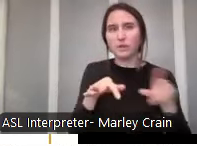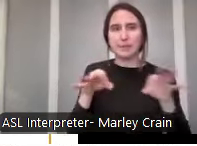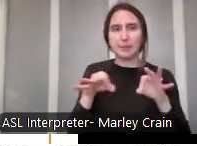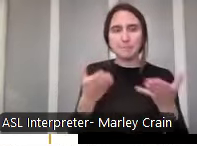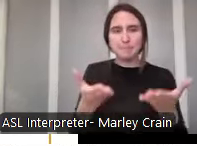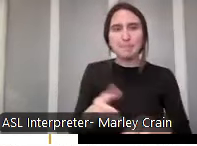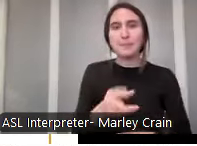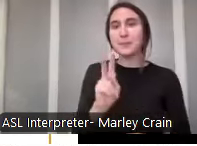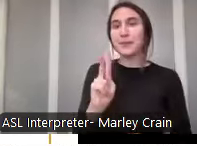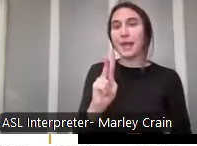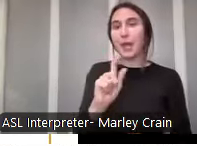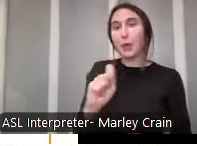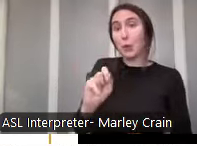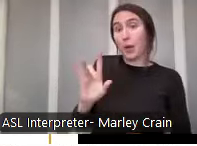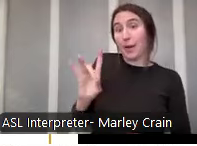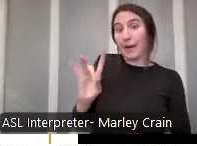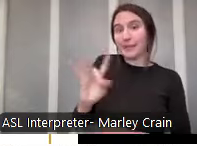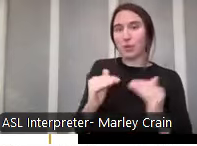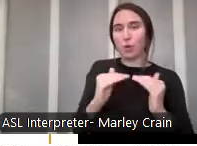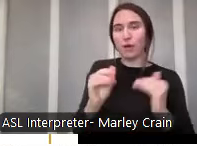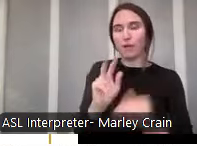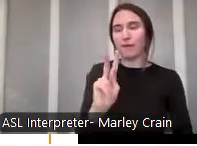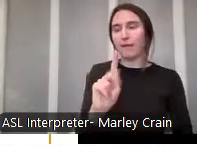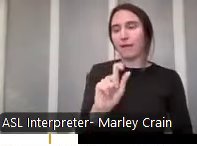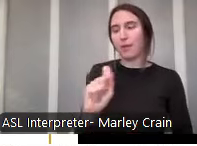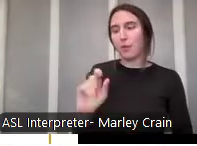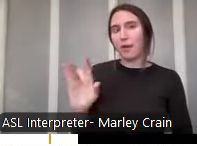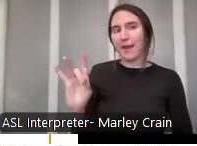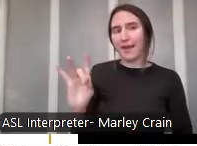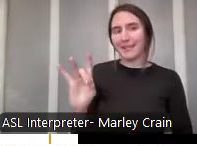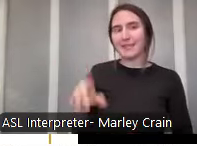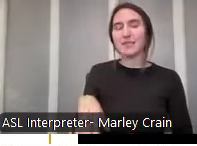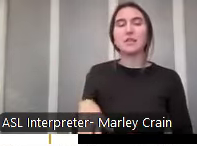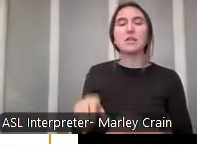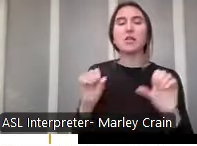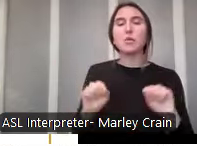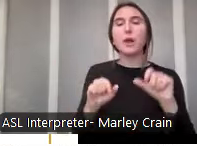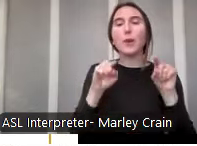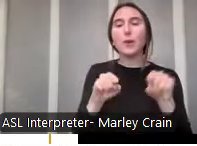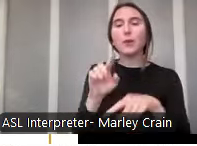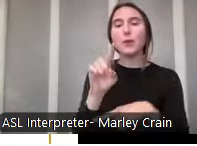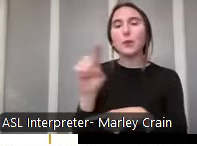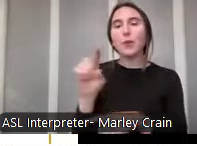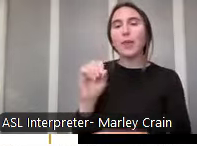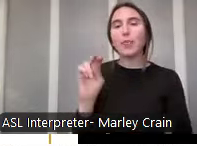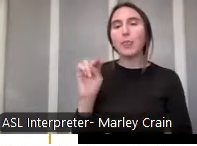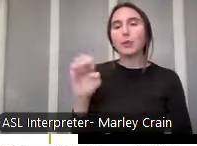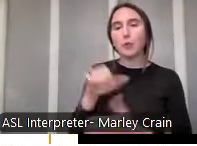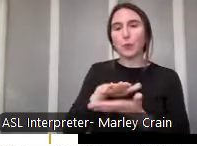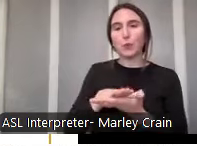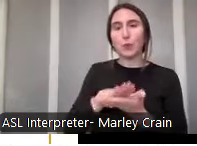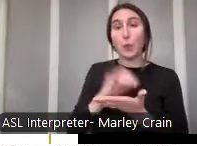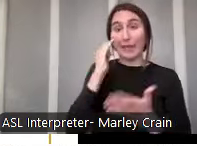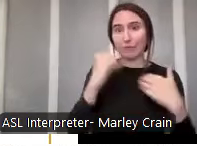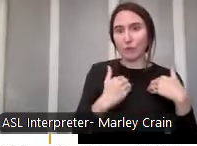grades K through 8, if your child's in grades K through 8, you can go to the zone school if you have one. And if not, go to your